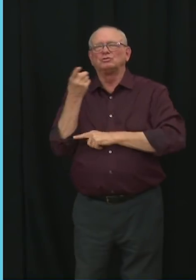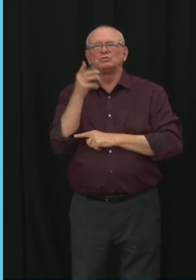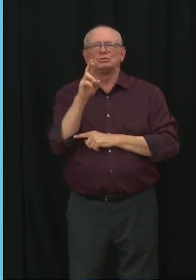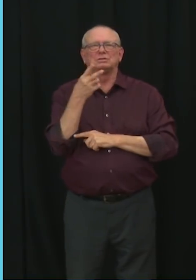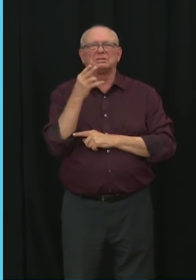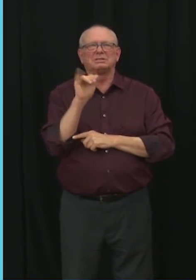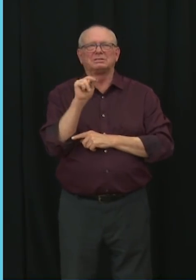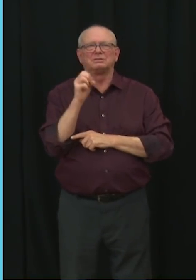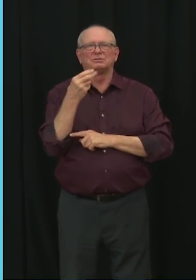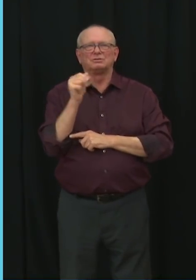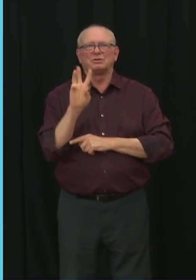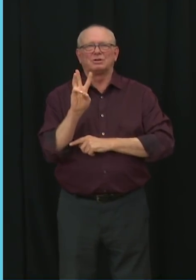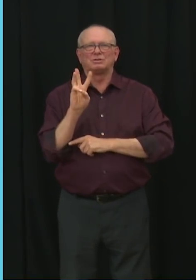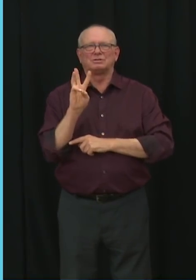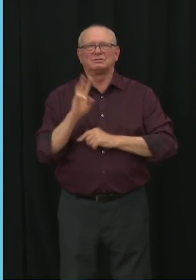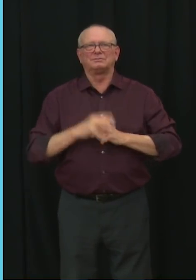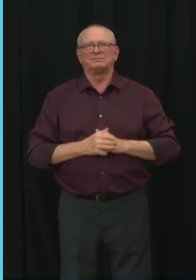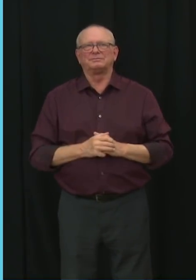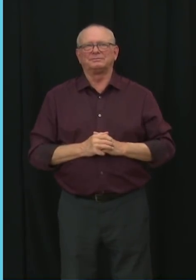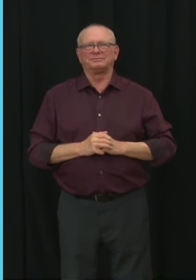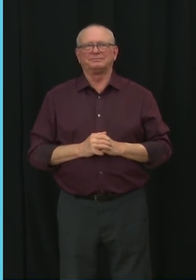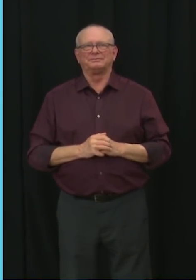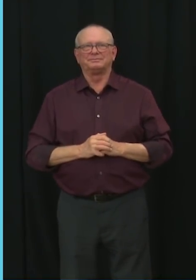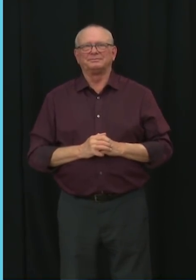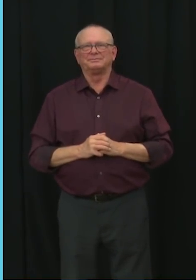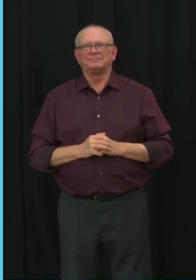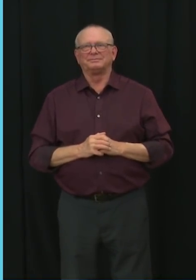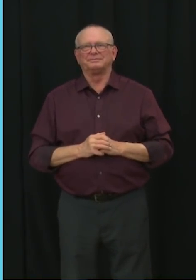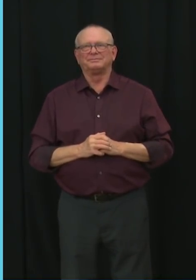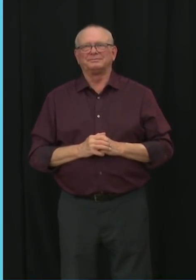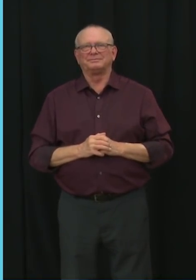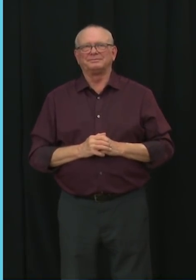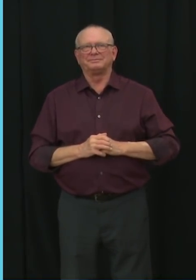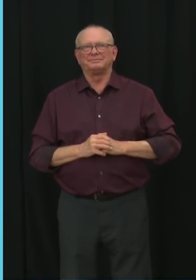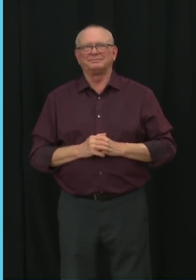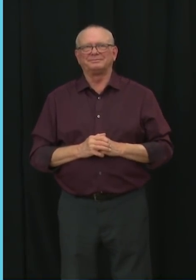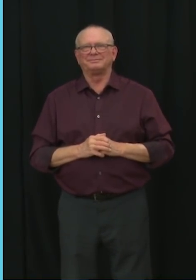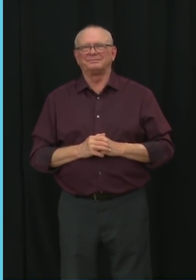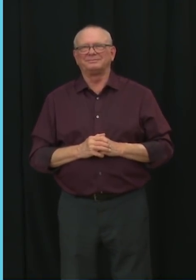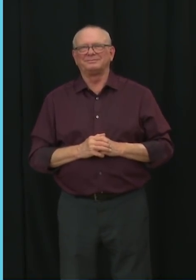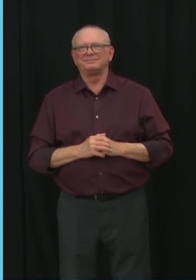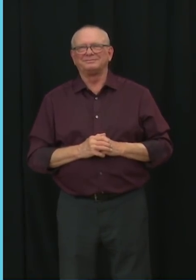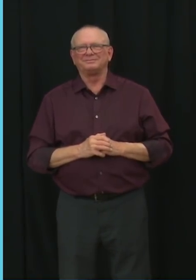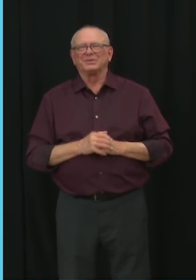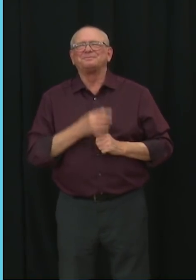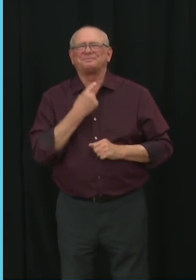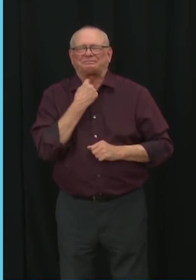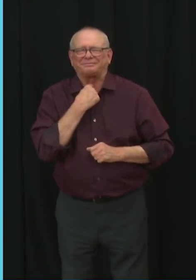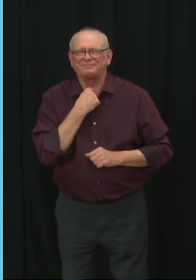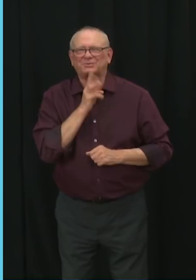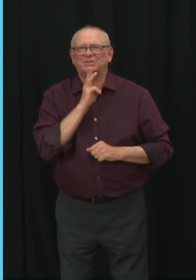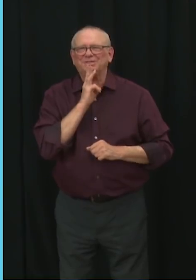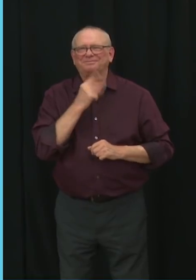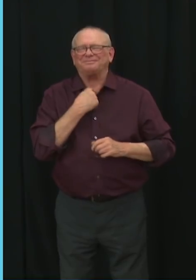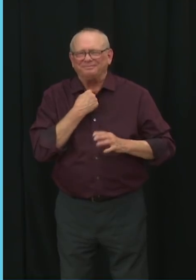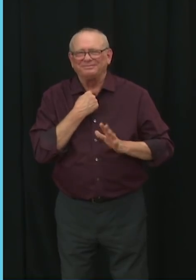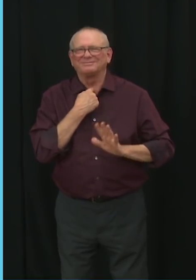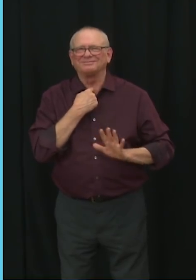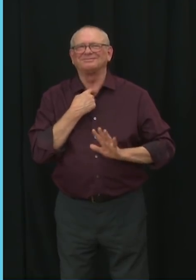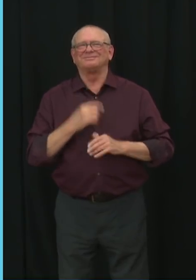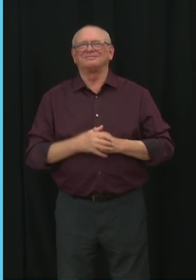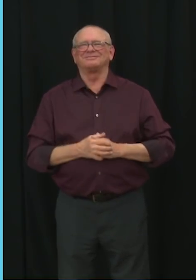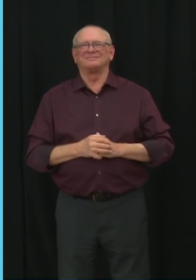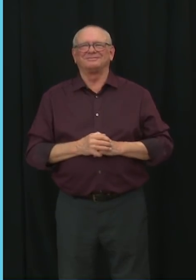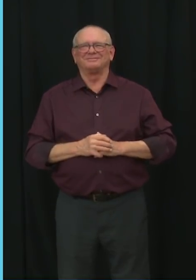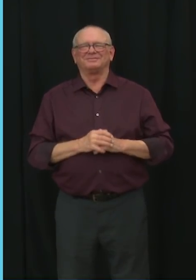Thank you, Minister, and good afternoon, everyone. I just inhaled some water, so excuse me. Before I get